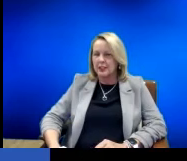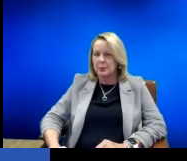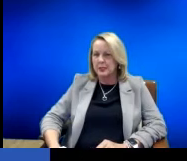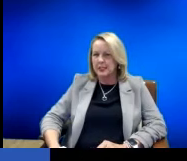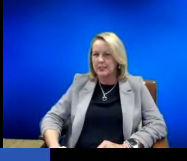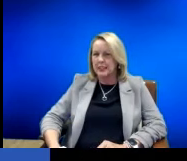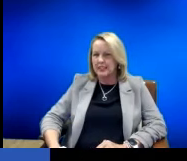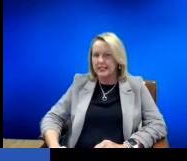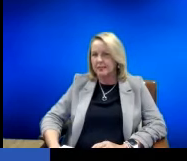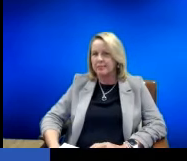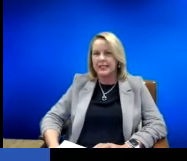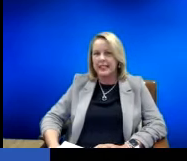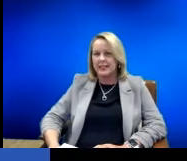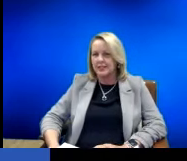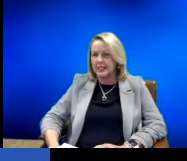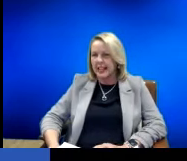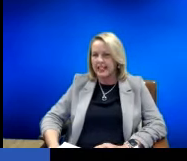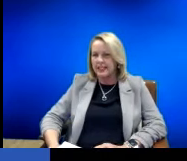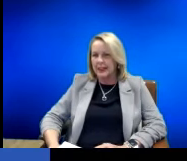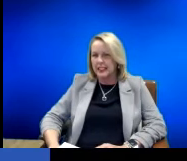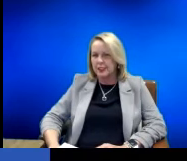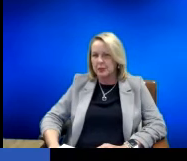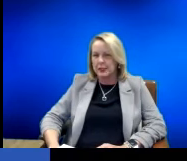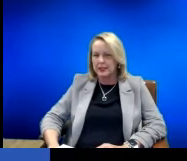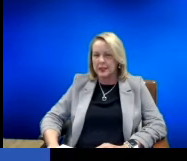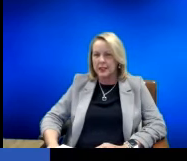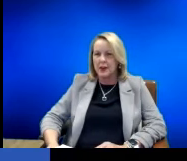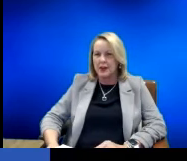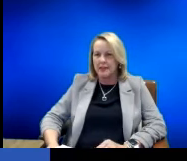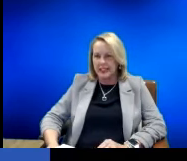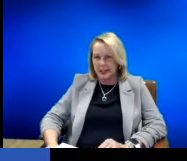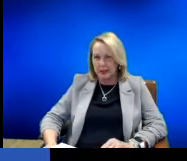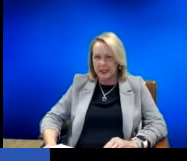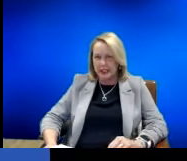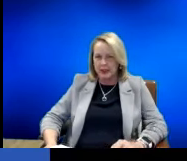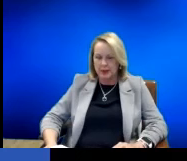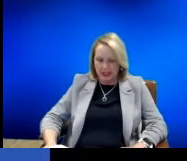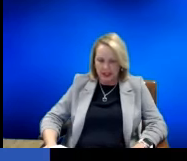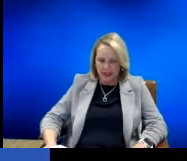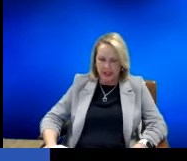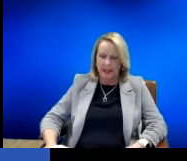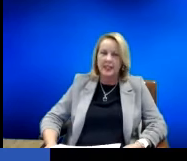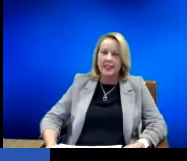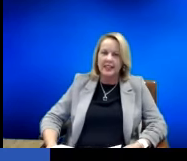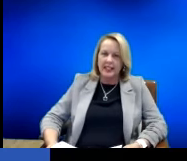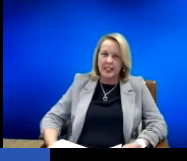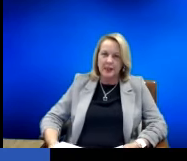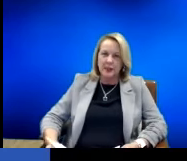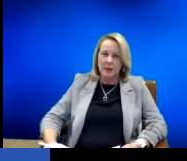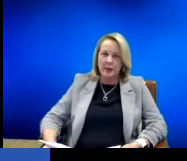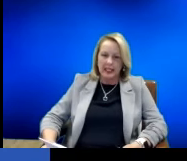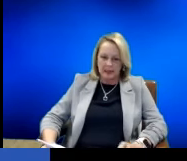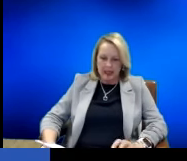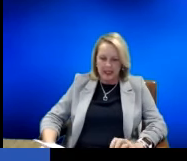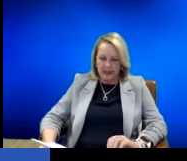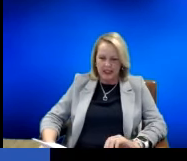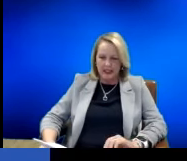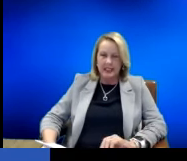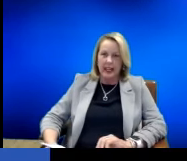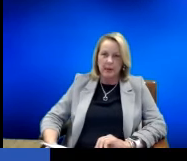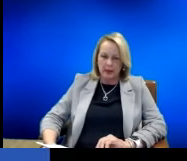regarding your specific legal, tax, financial benefit, or investment situation. So thank you for making